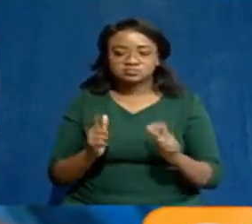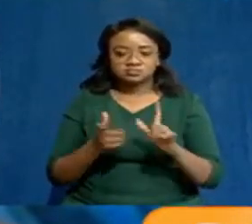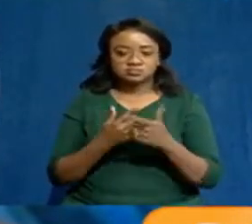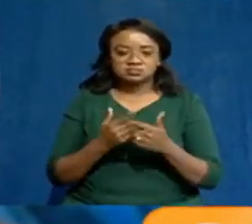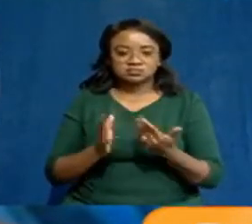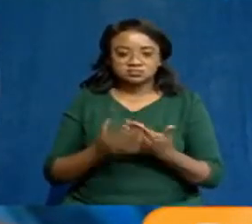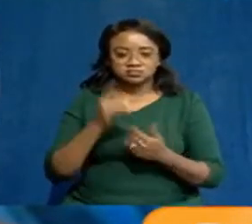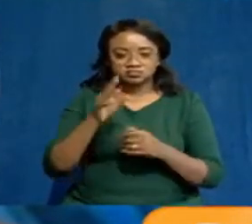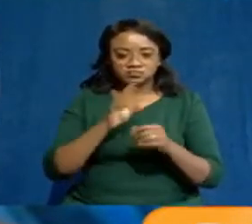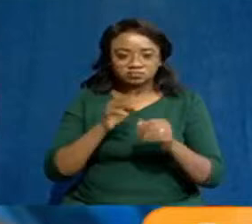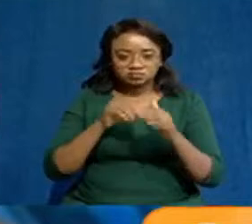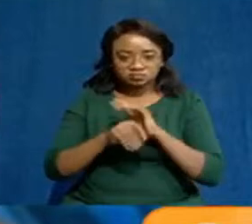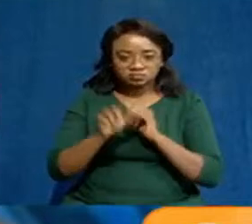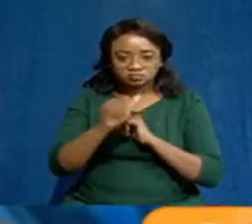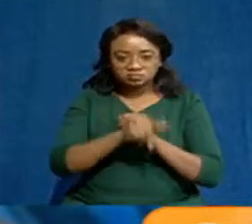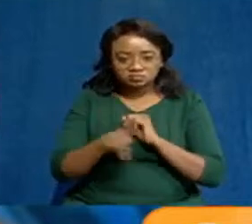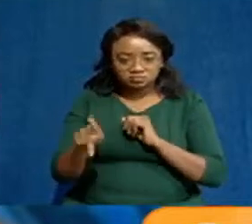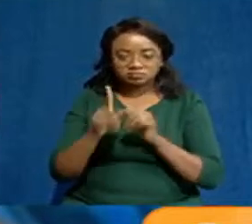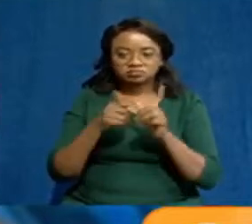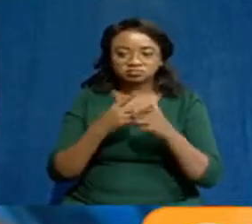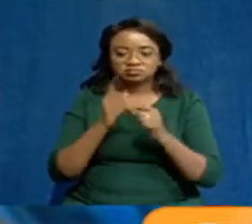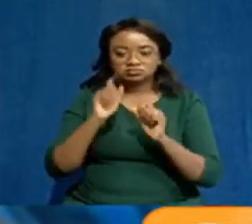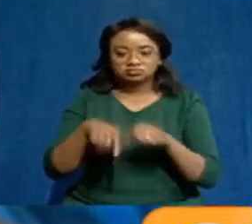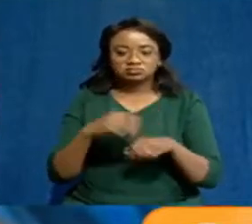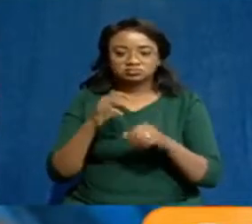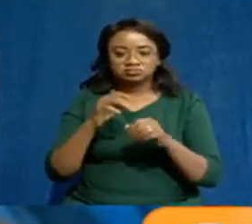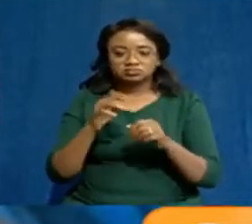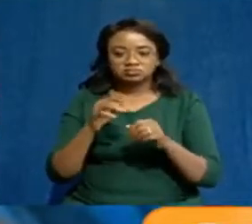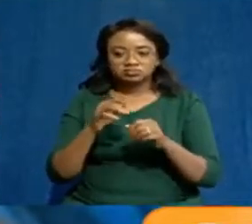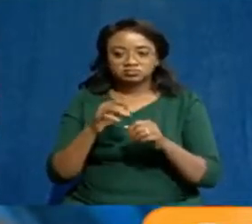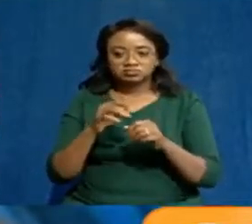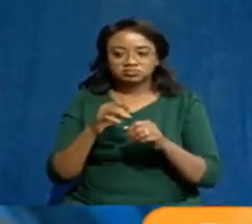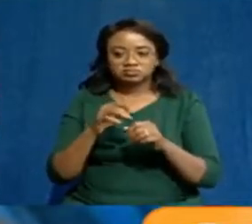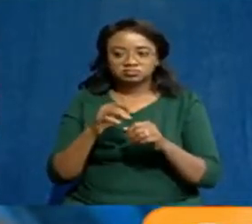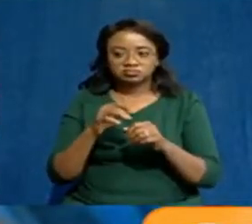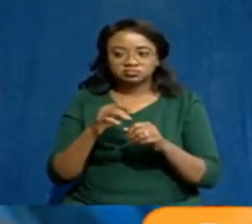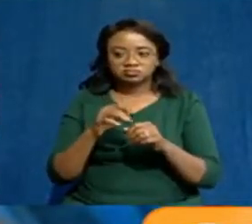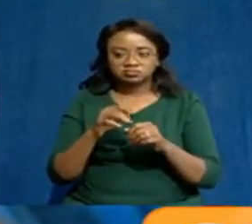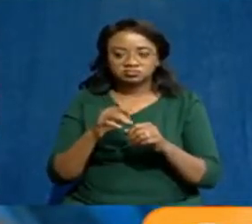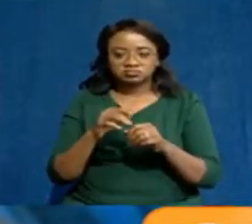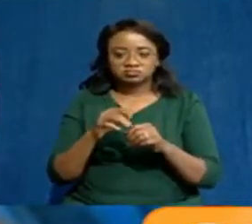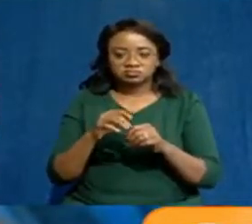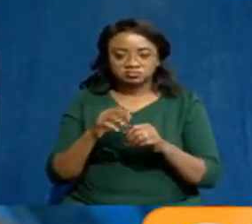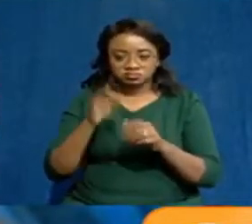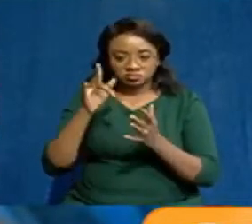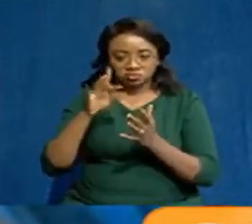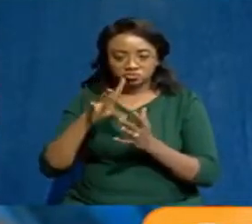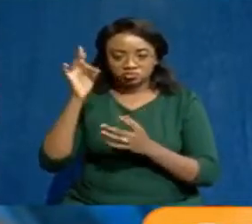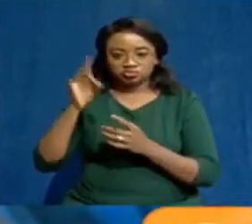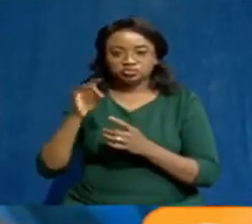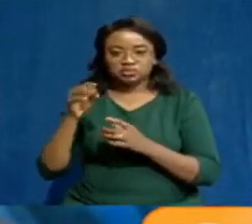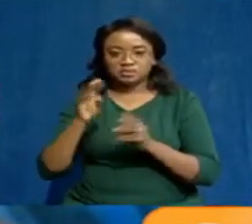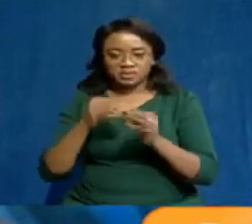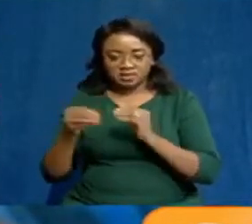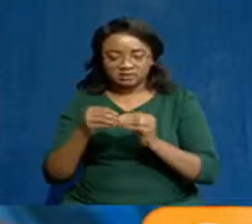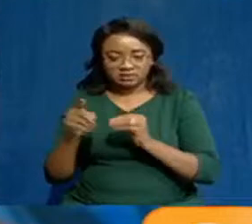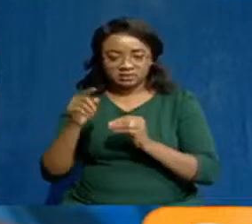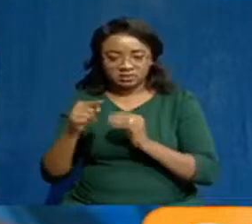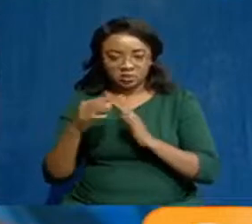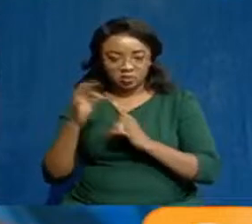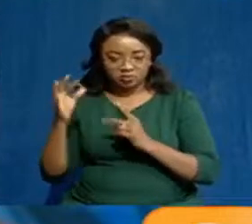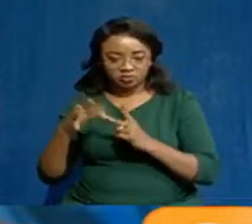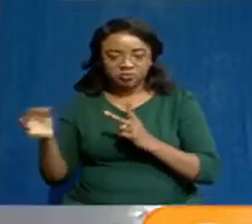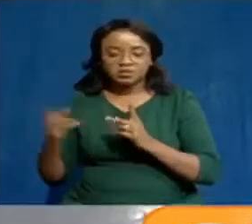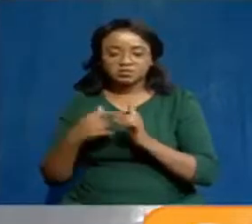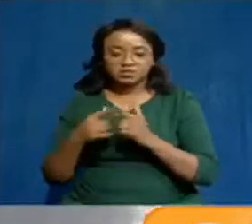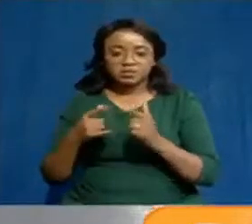onto the app and you get into the plastic trading feature, we pay you. Yeah. Yes. So how will this evolve over